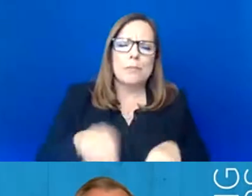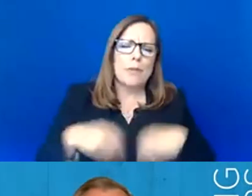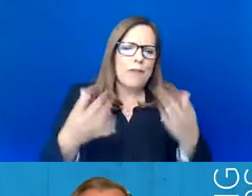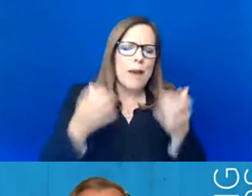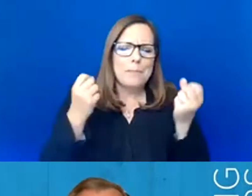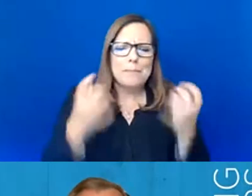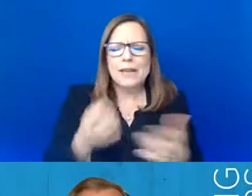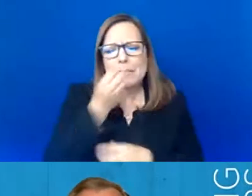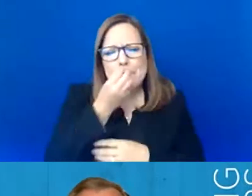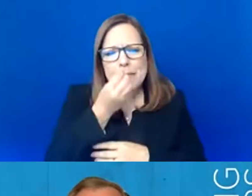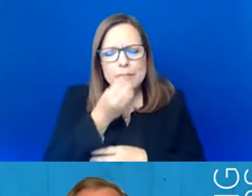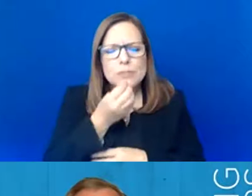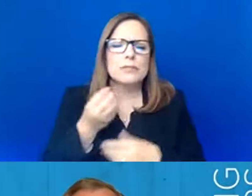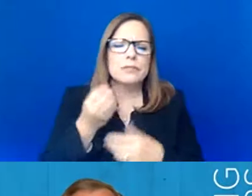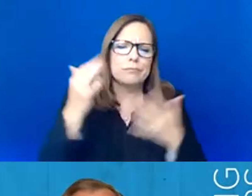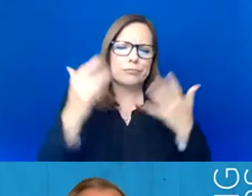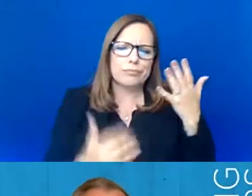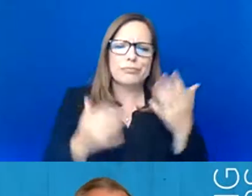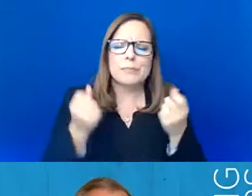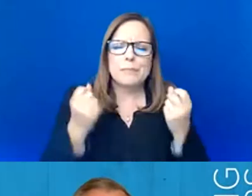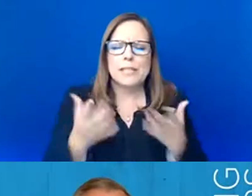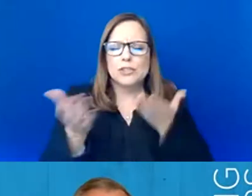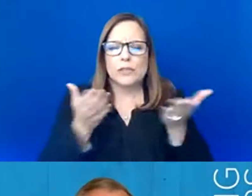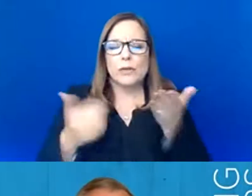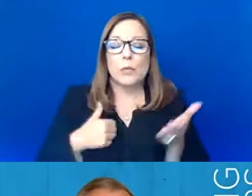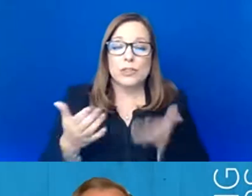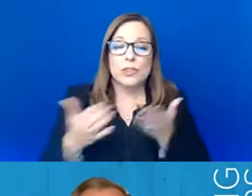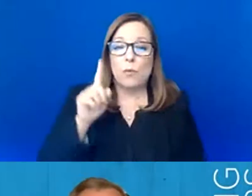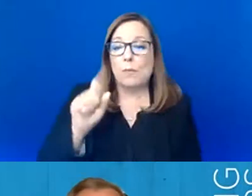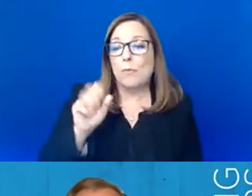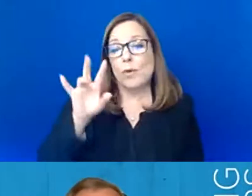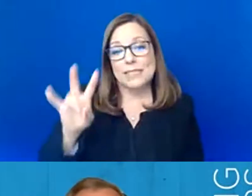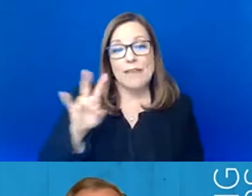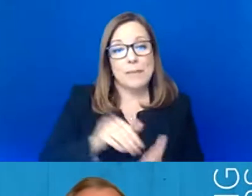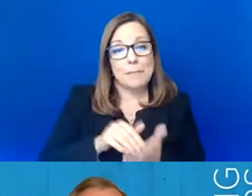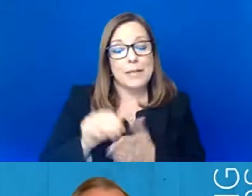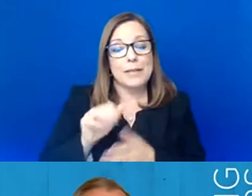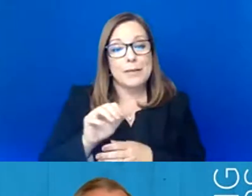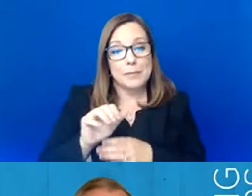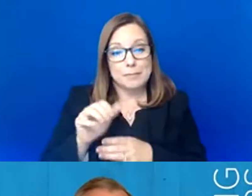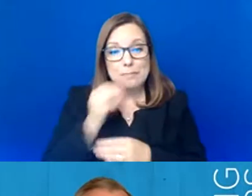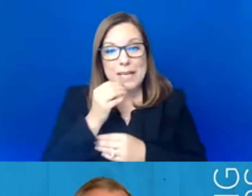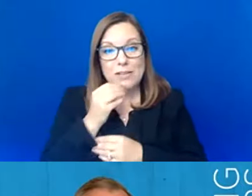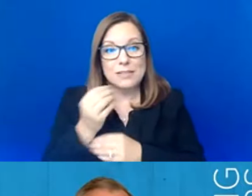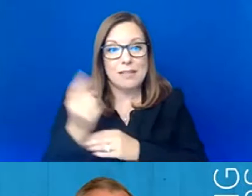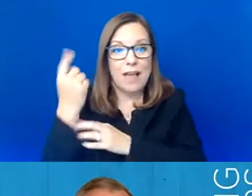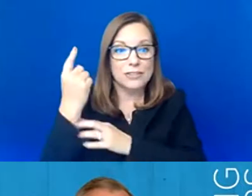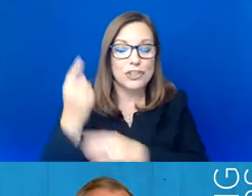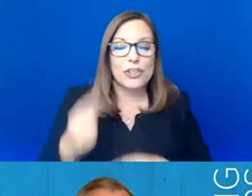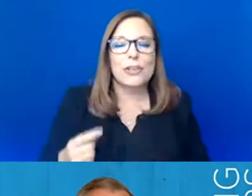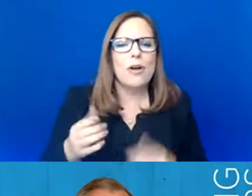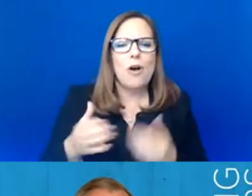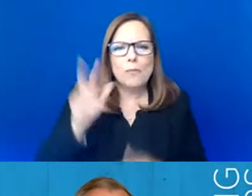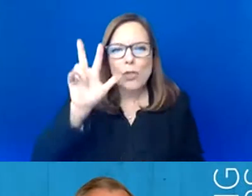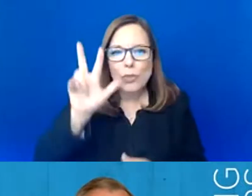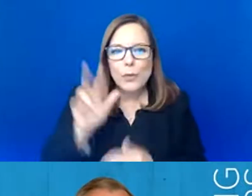is our big. We in FY21 we served 1.7 million meals, almost 3 million meals since the pandemic